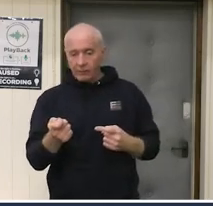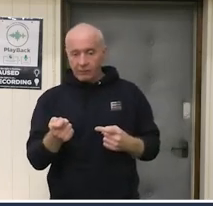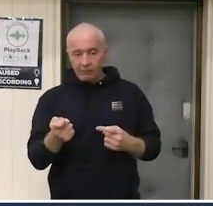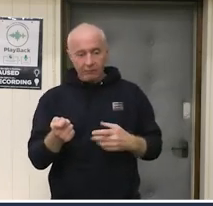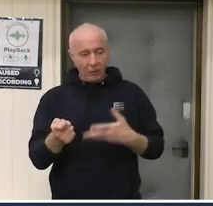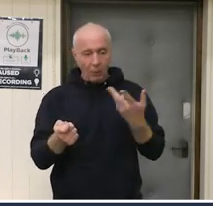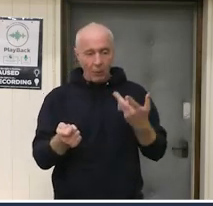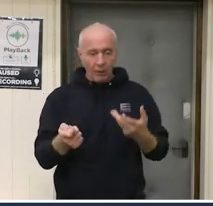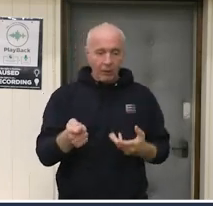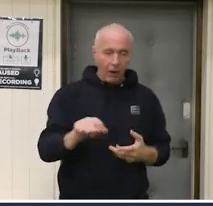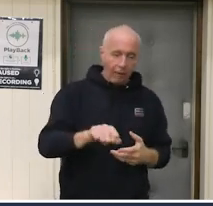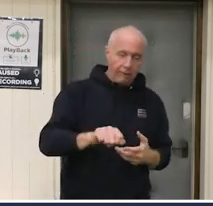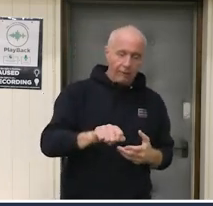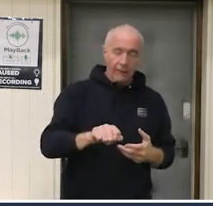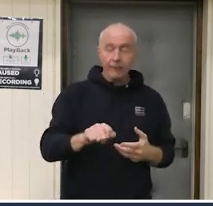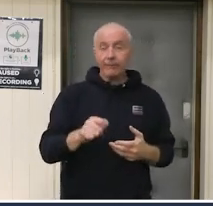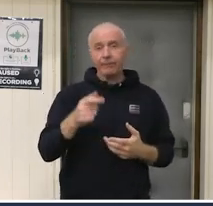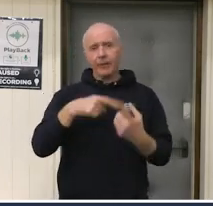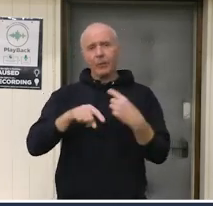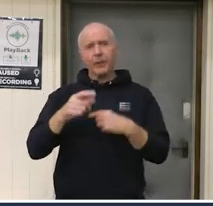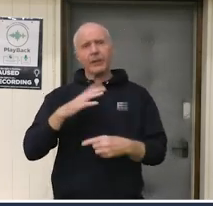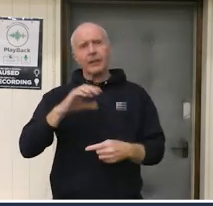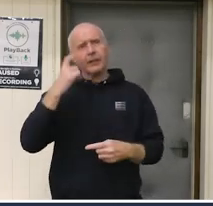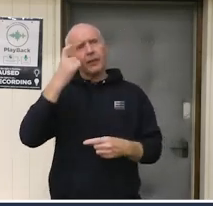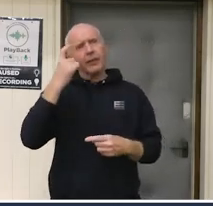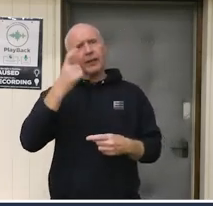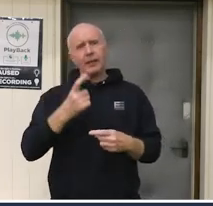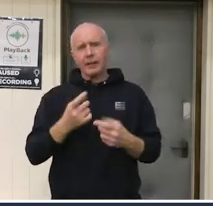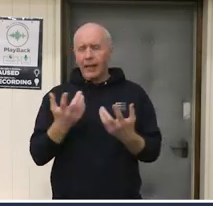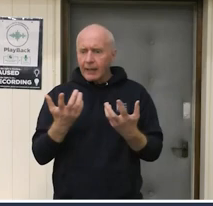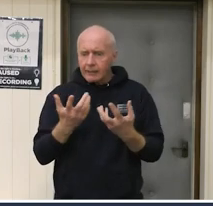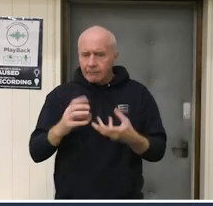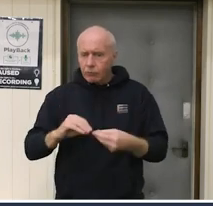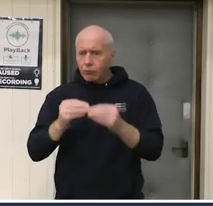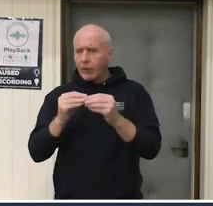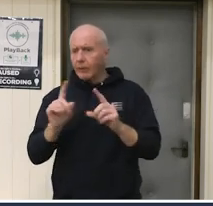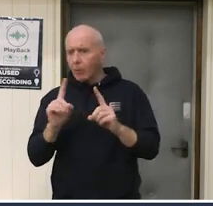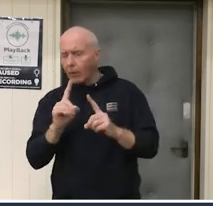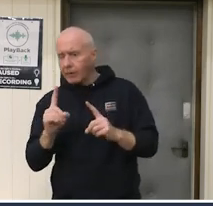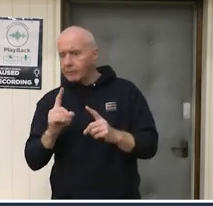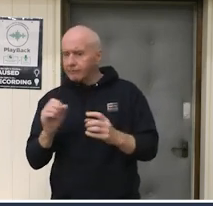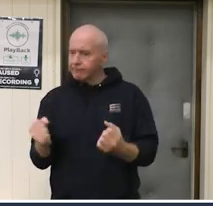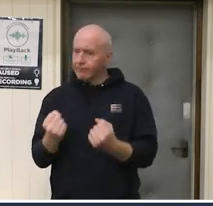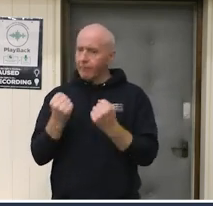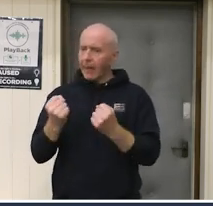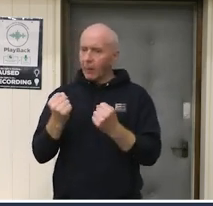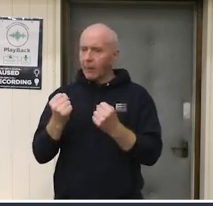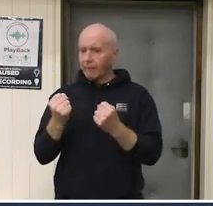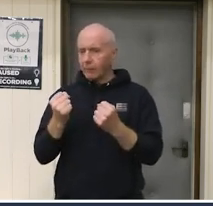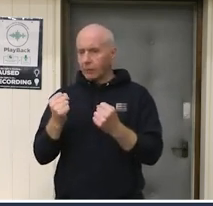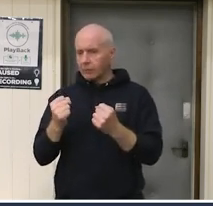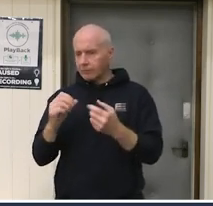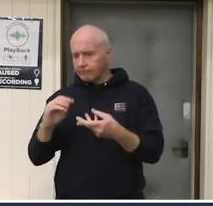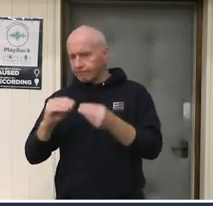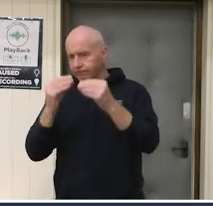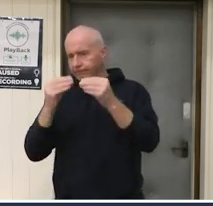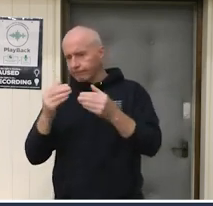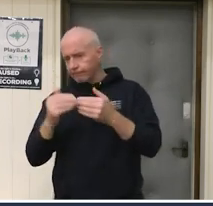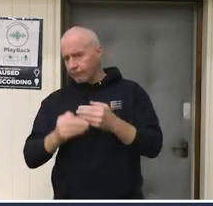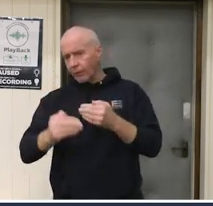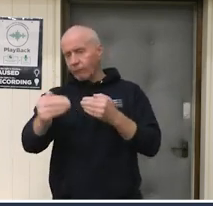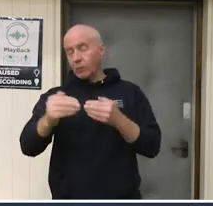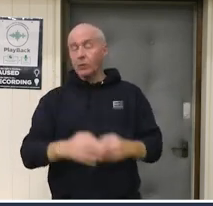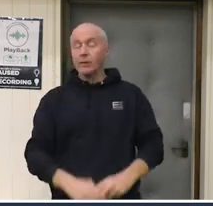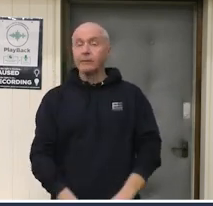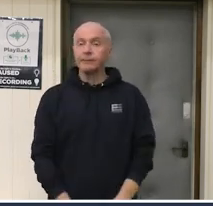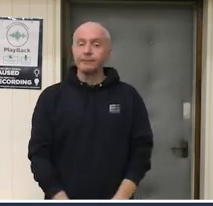And so somehow we need to factor that into any energy source that we design for the future. It's got to be